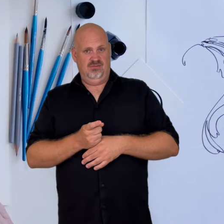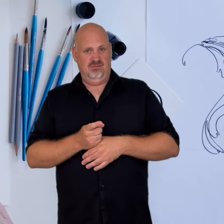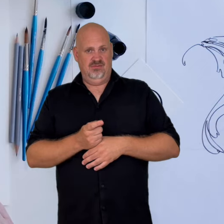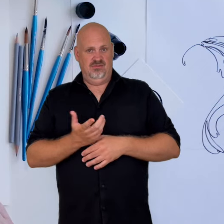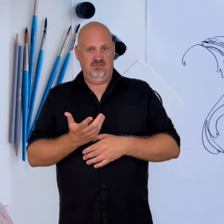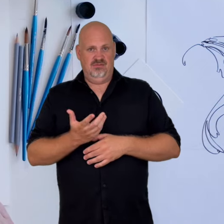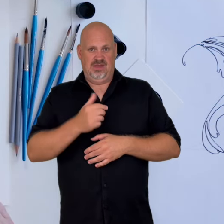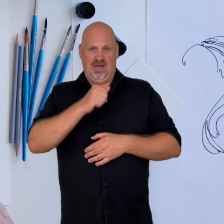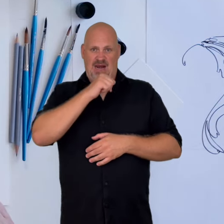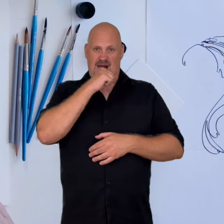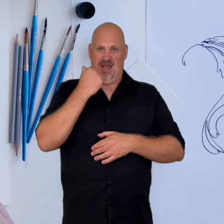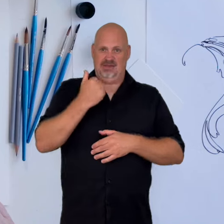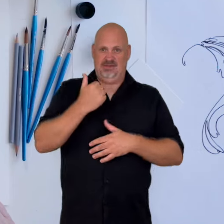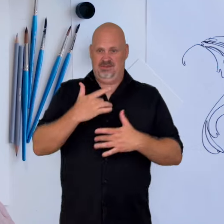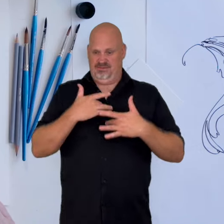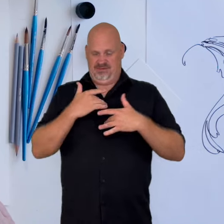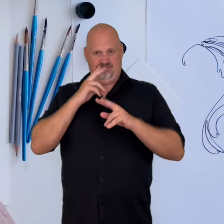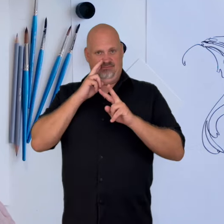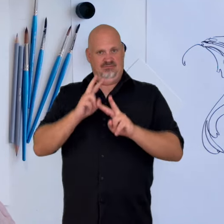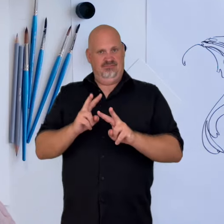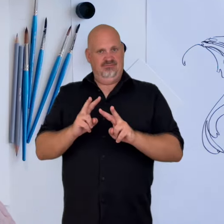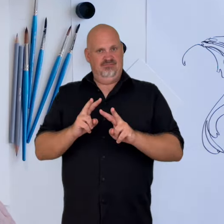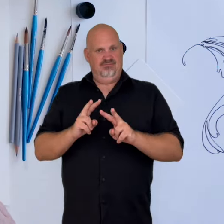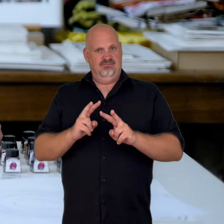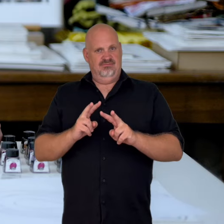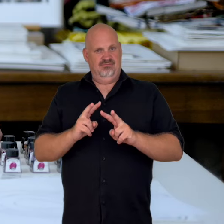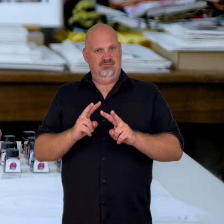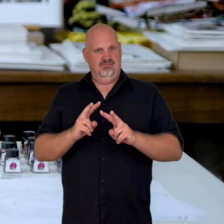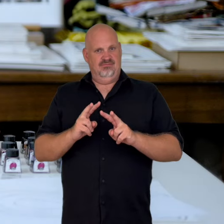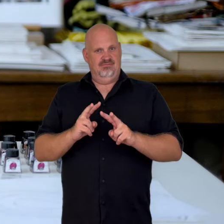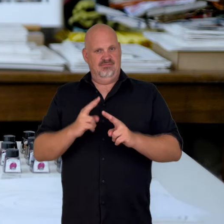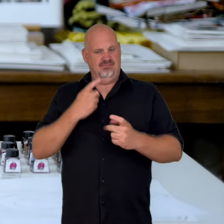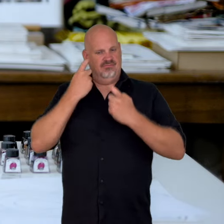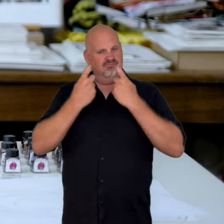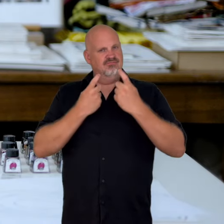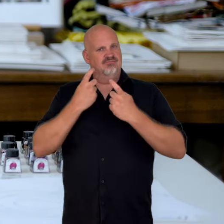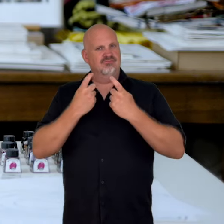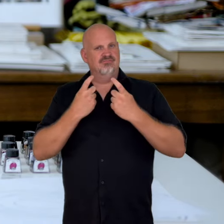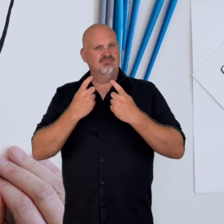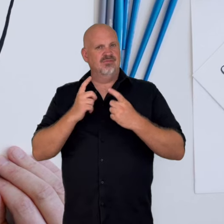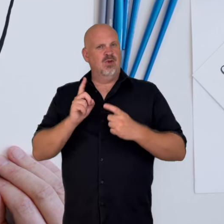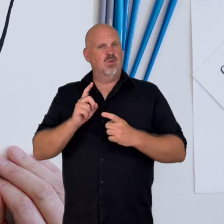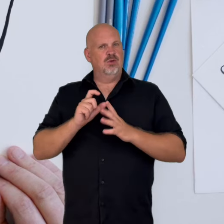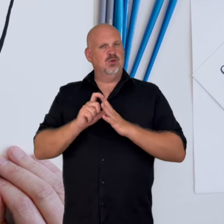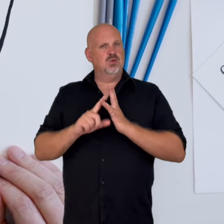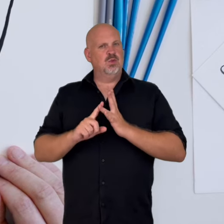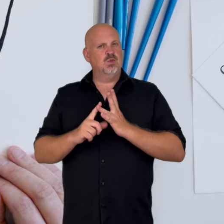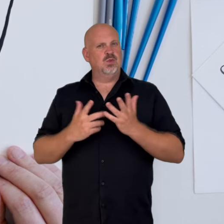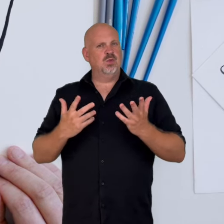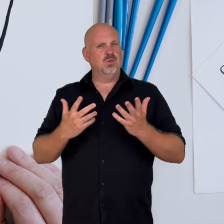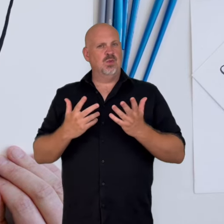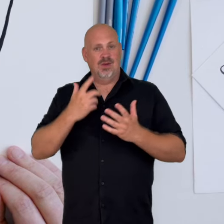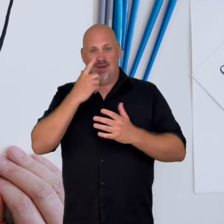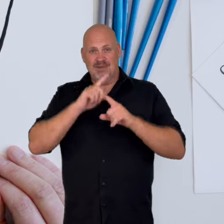And if you are on a smaller piece of paper, A4 or other, that's all fine also. There we go.